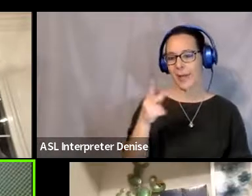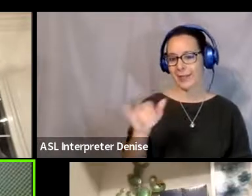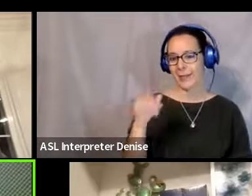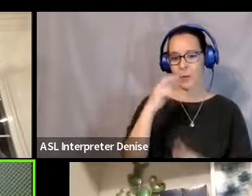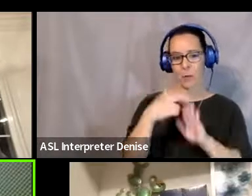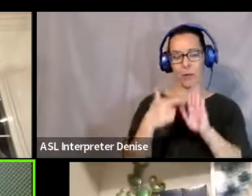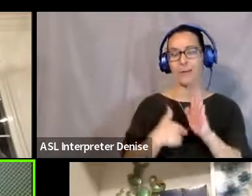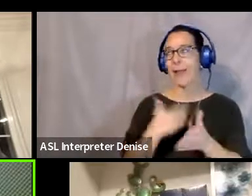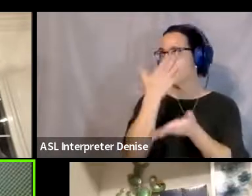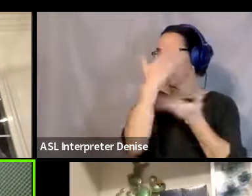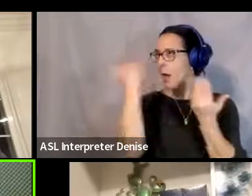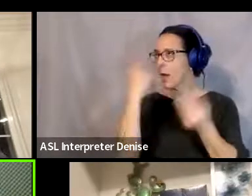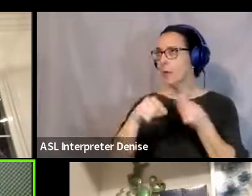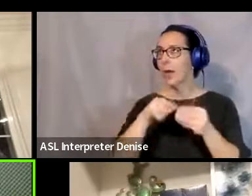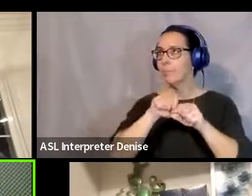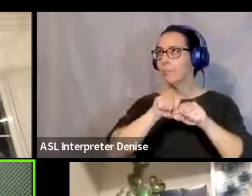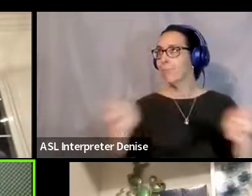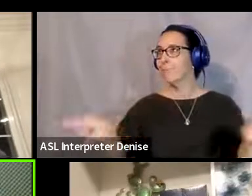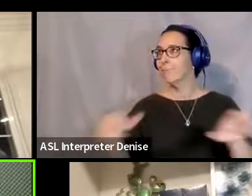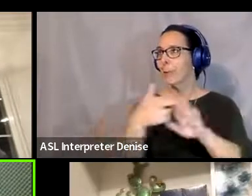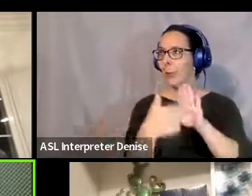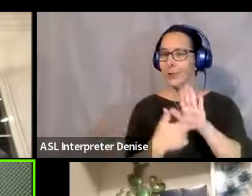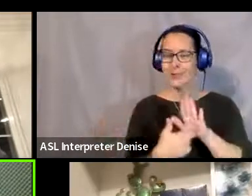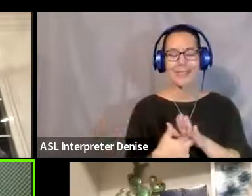forgot about that. Thank you so much. So